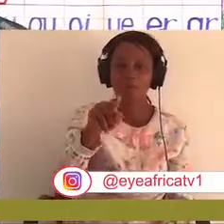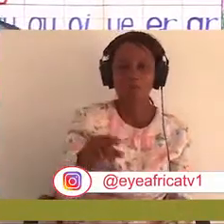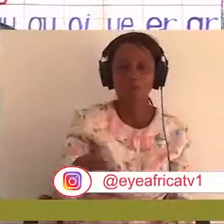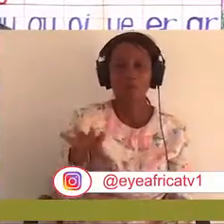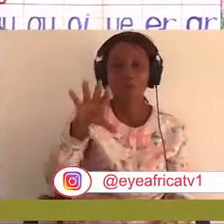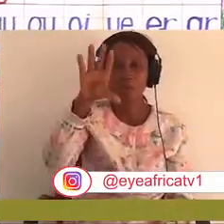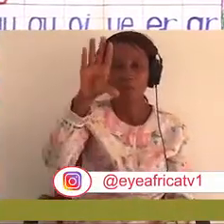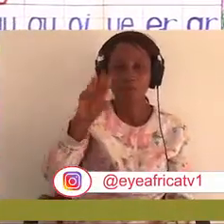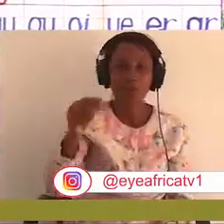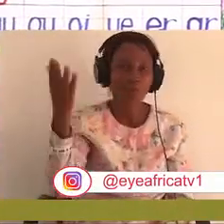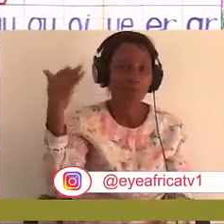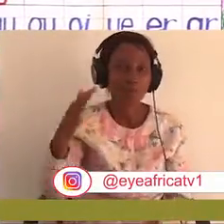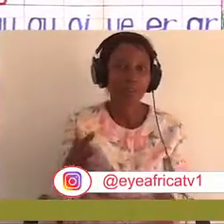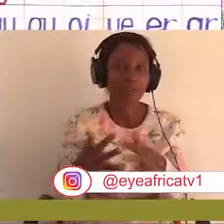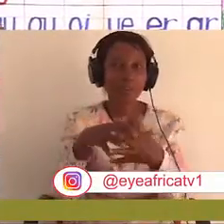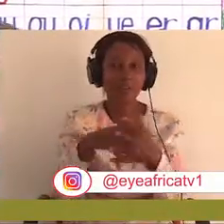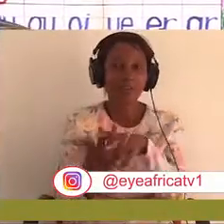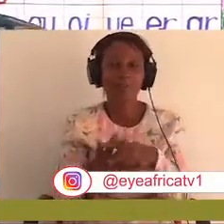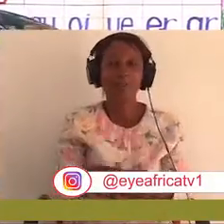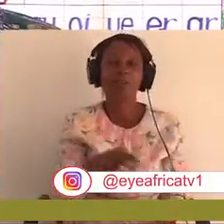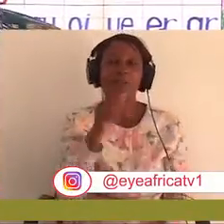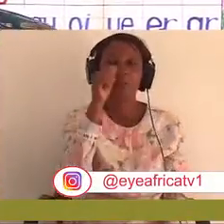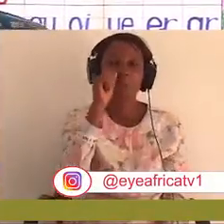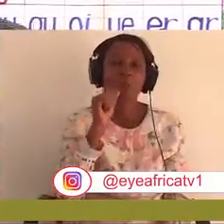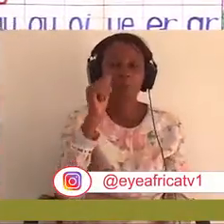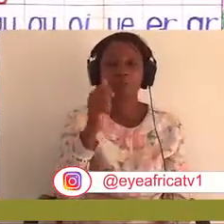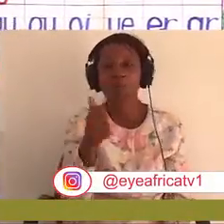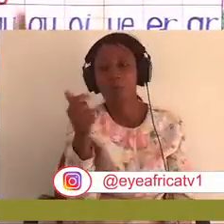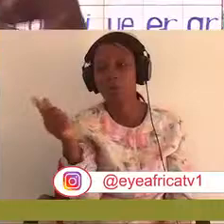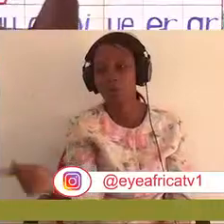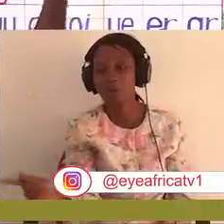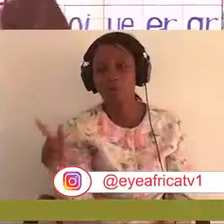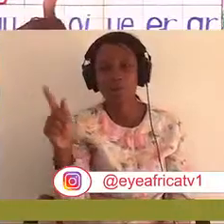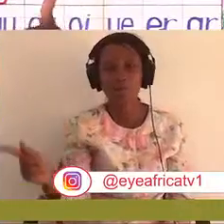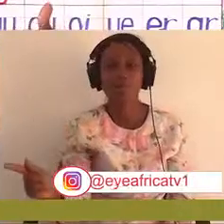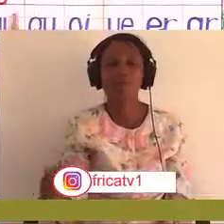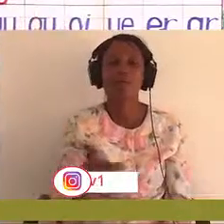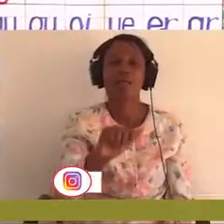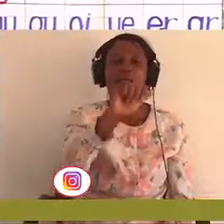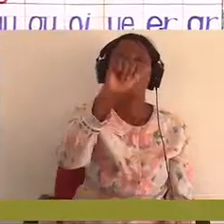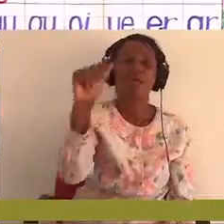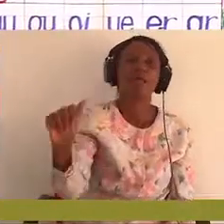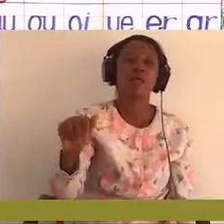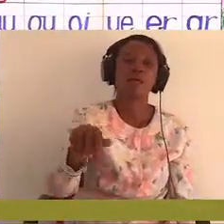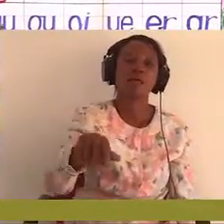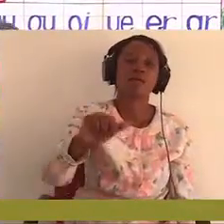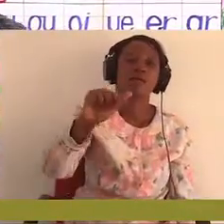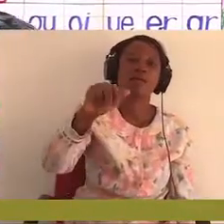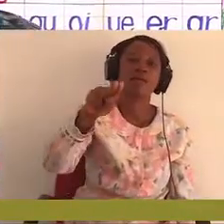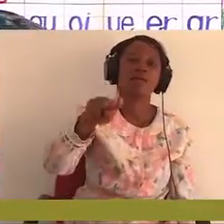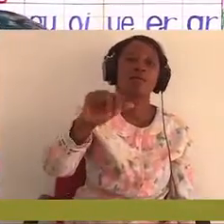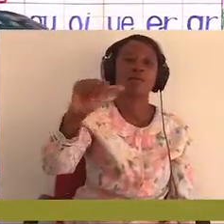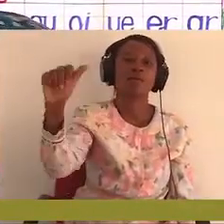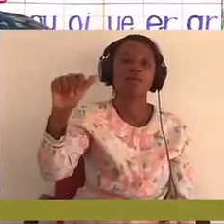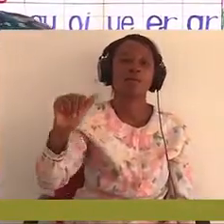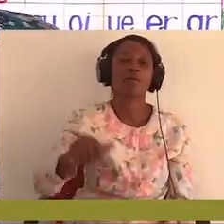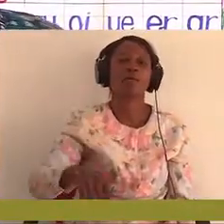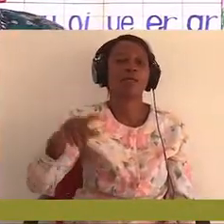little blending using the g sound and other sounds that we have treated before?